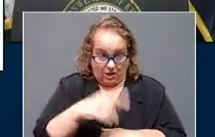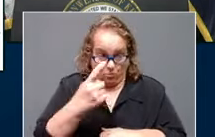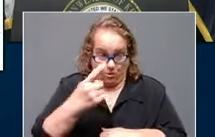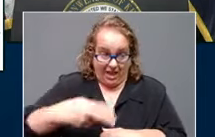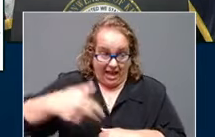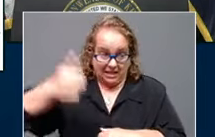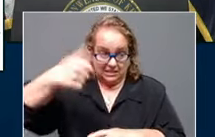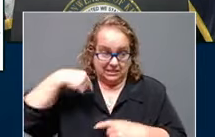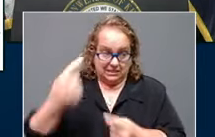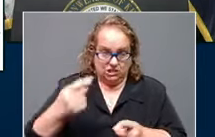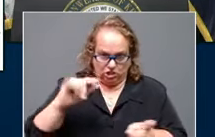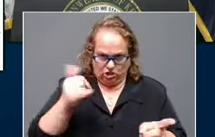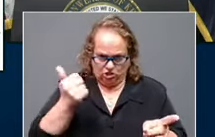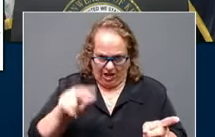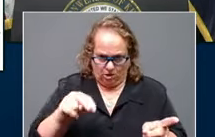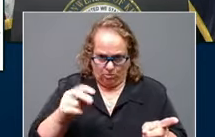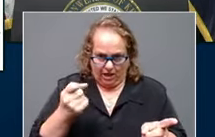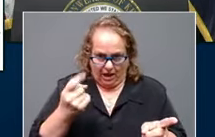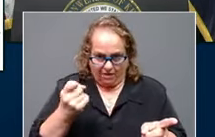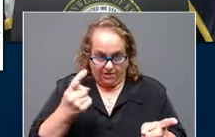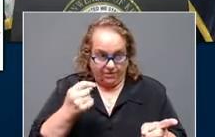Today, it's at